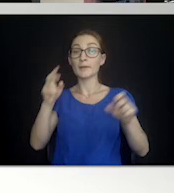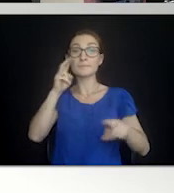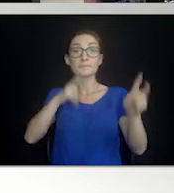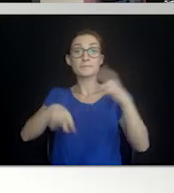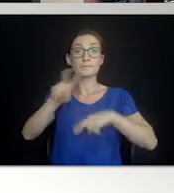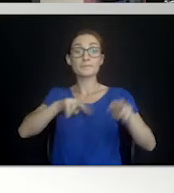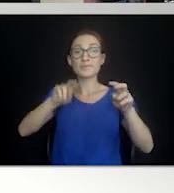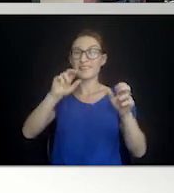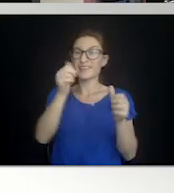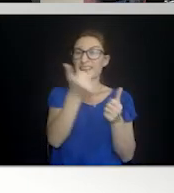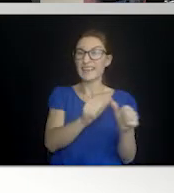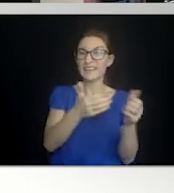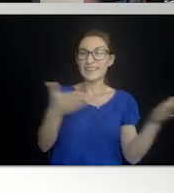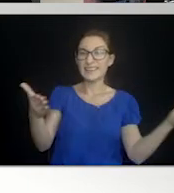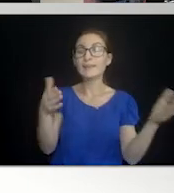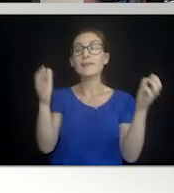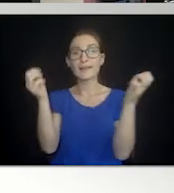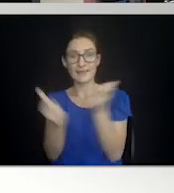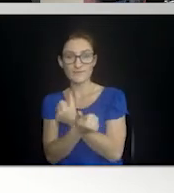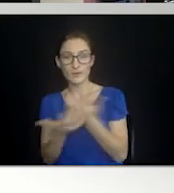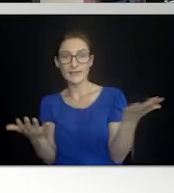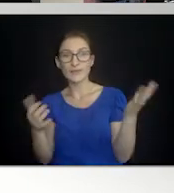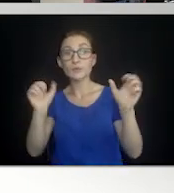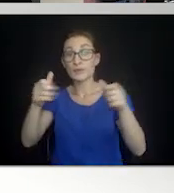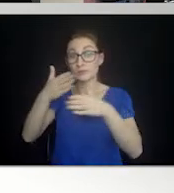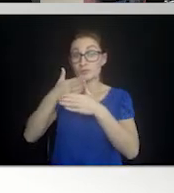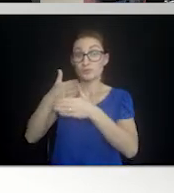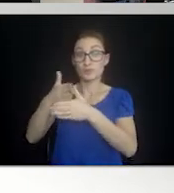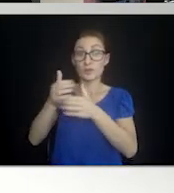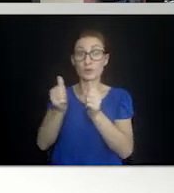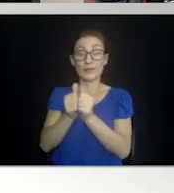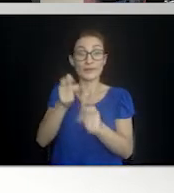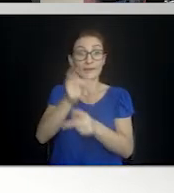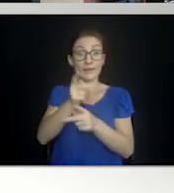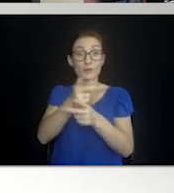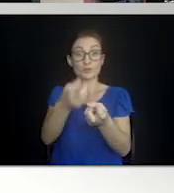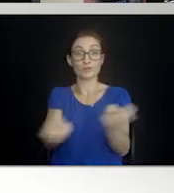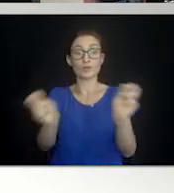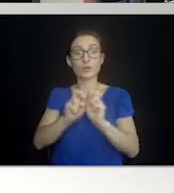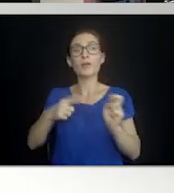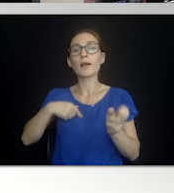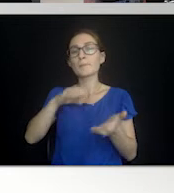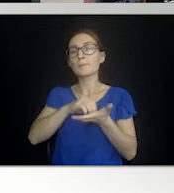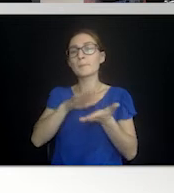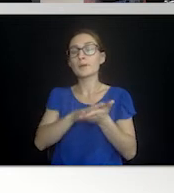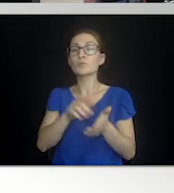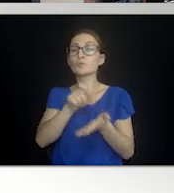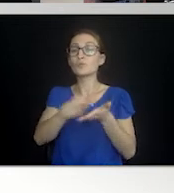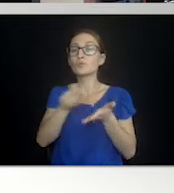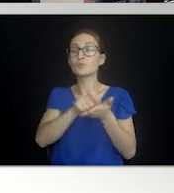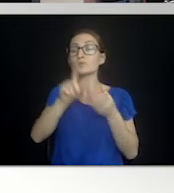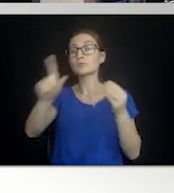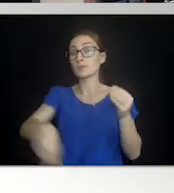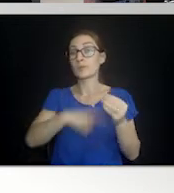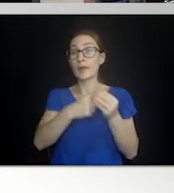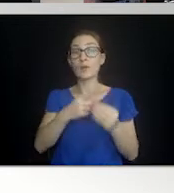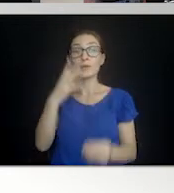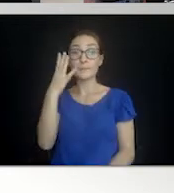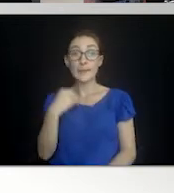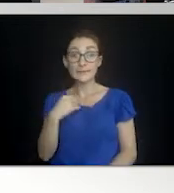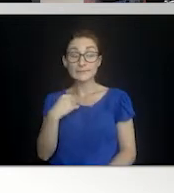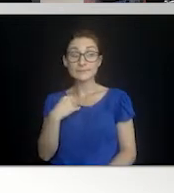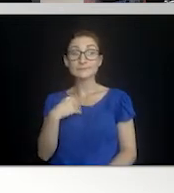You can monitor anything and everything, then share them with anyone in your care circle. As you can see here, I've got notes about bedtime. Maybe I gave